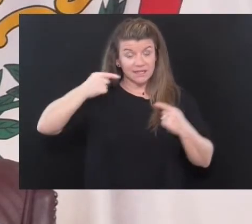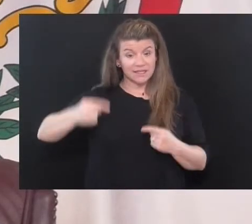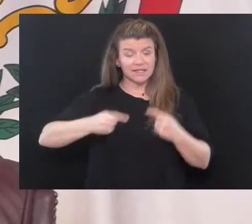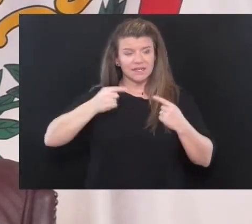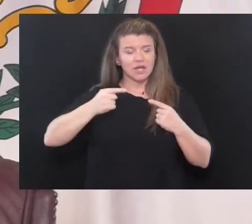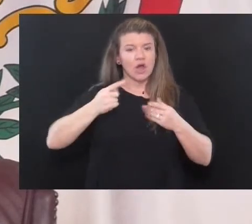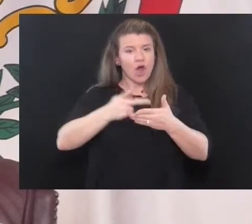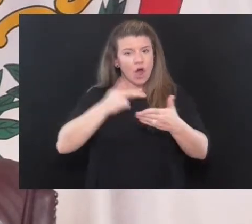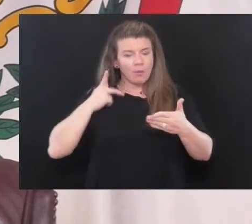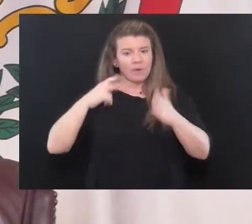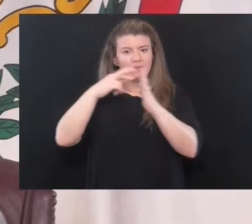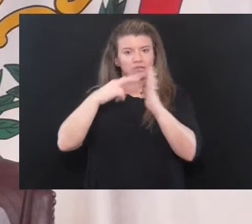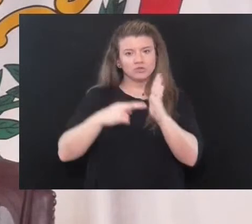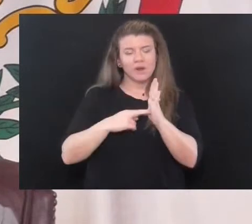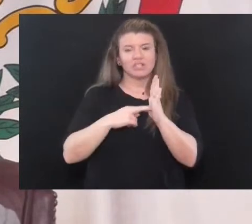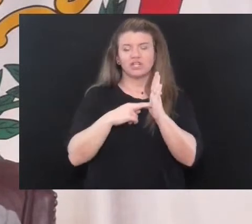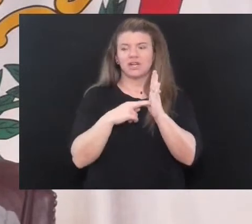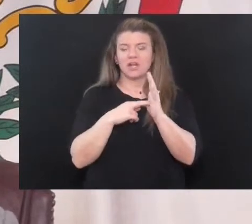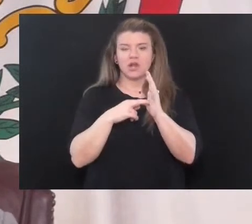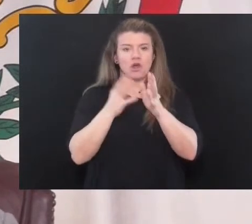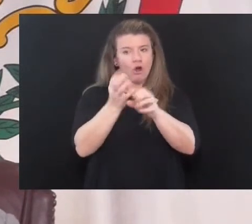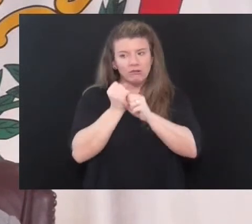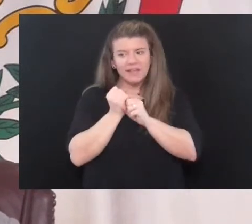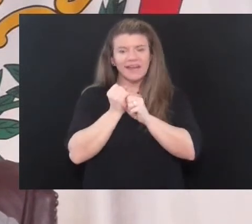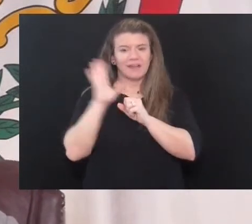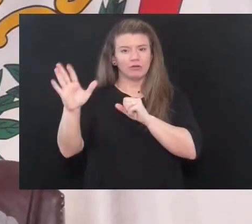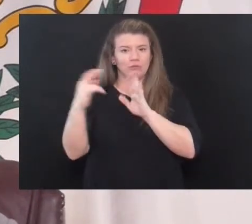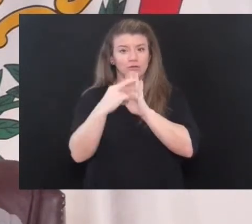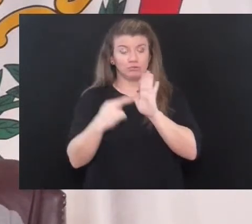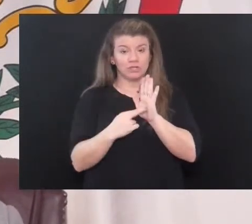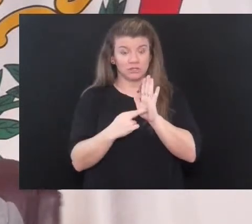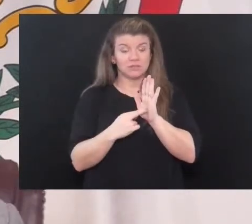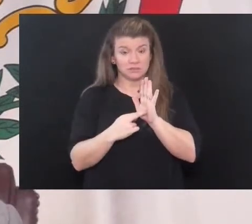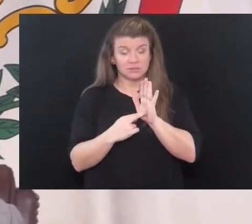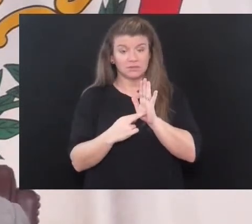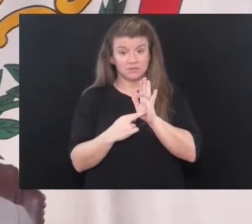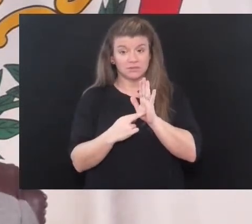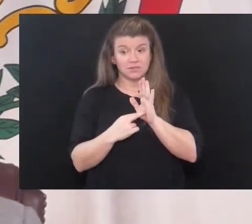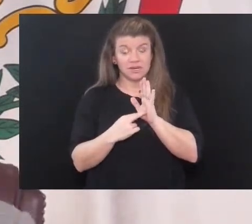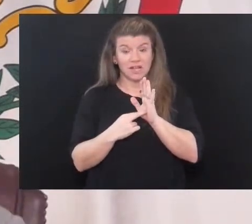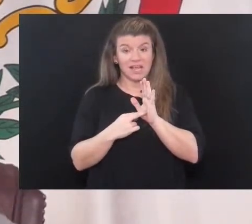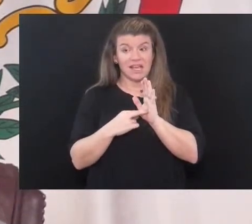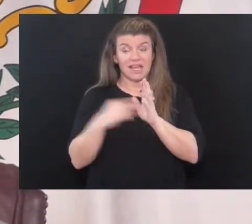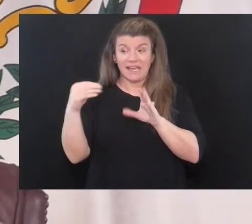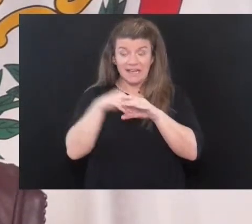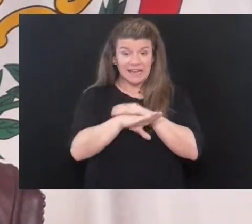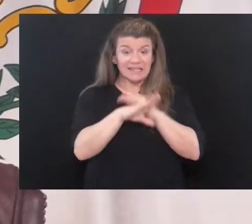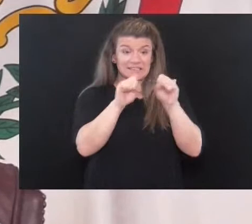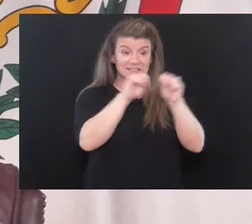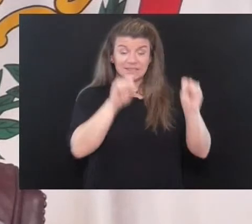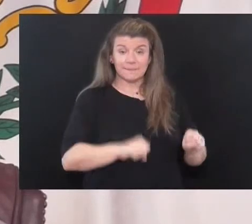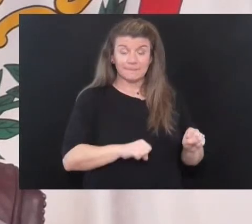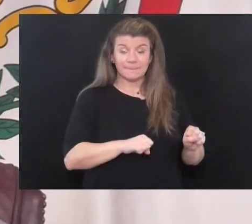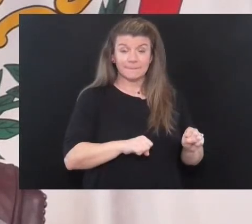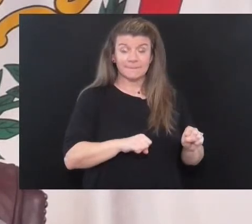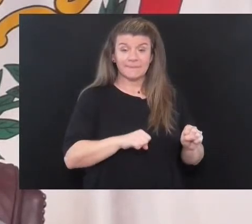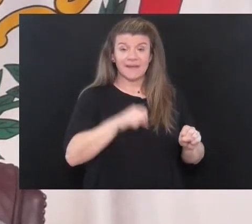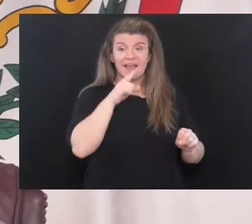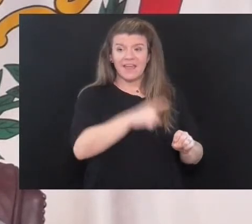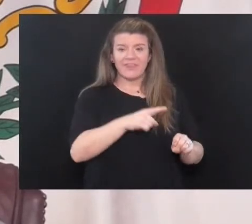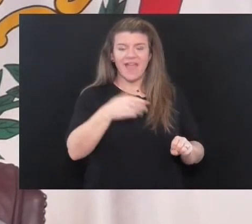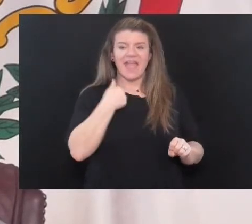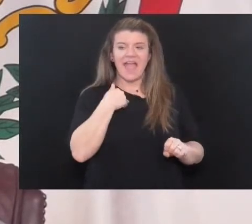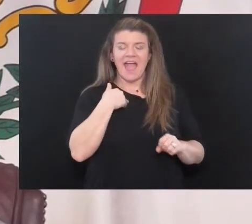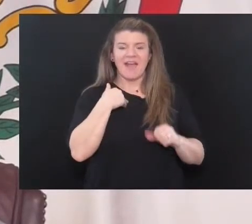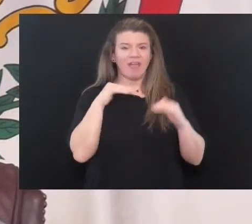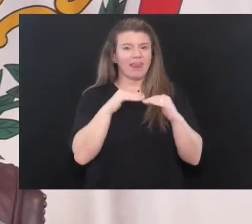on pre-registration or getting registered rather, and into the system and have a level